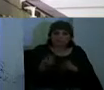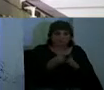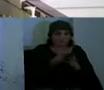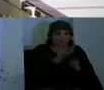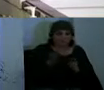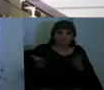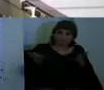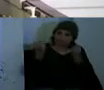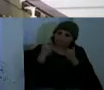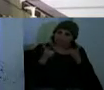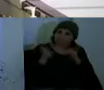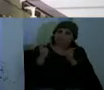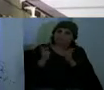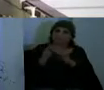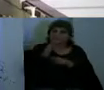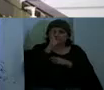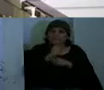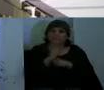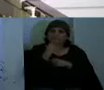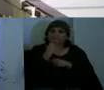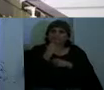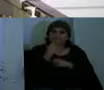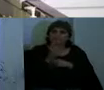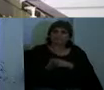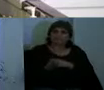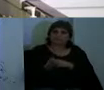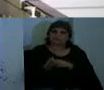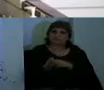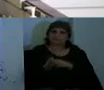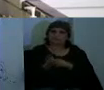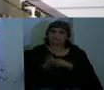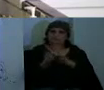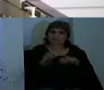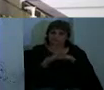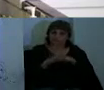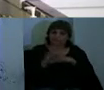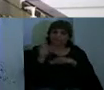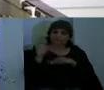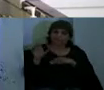quickly. God sent his son.